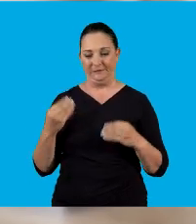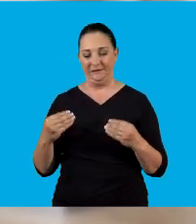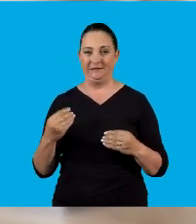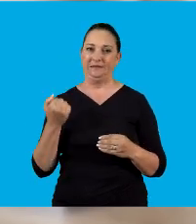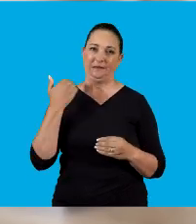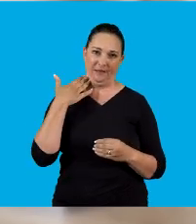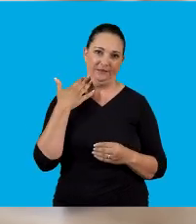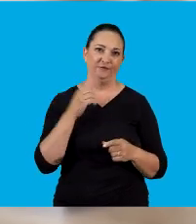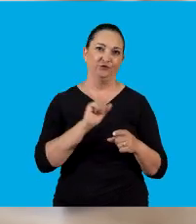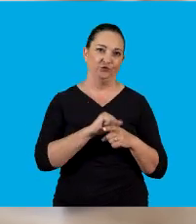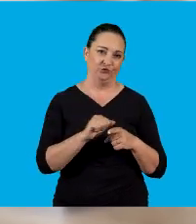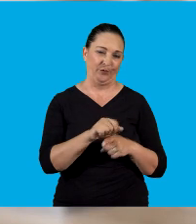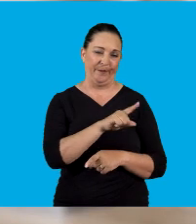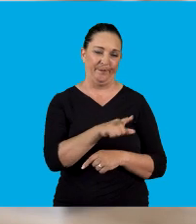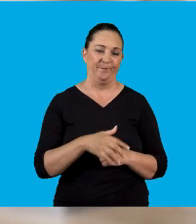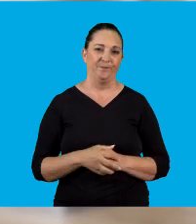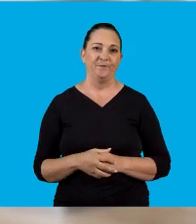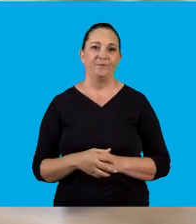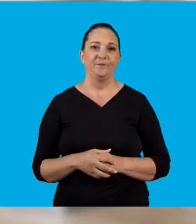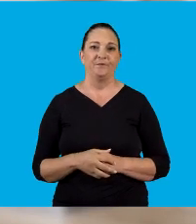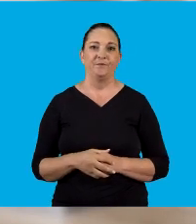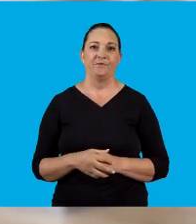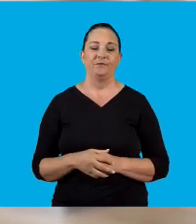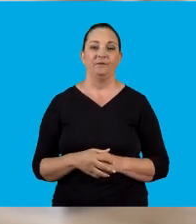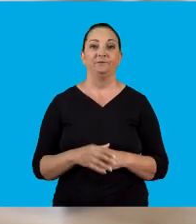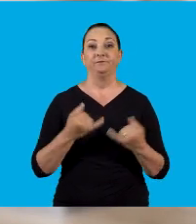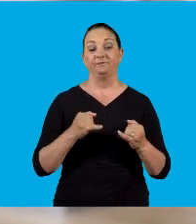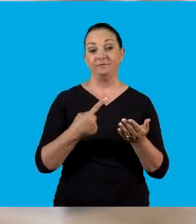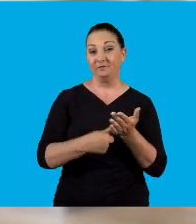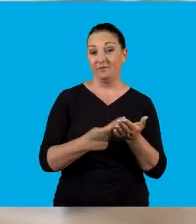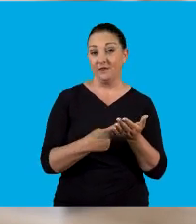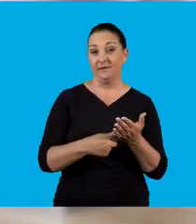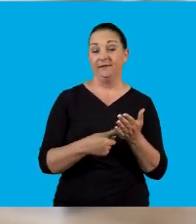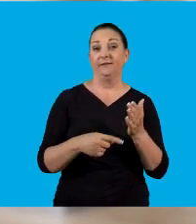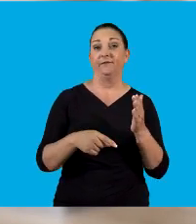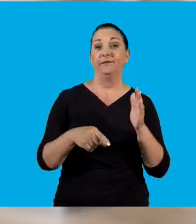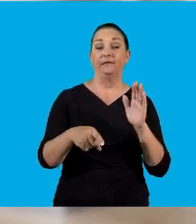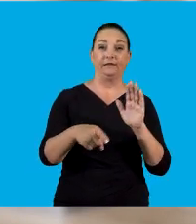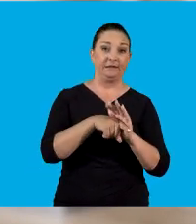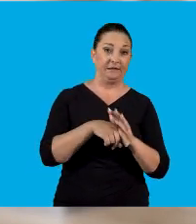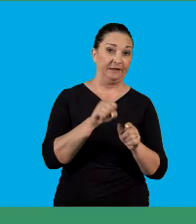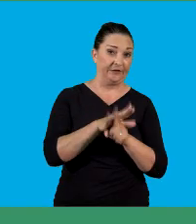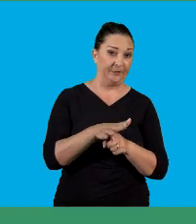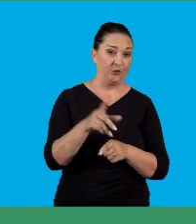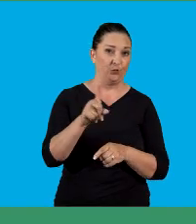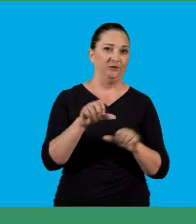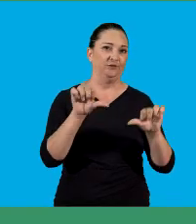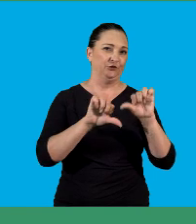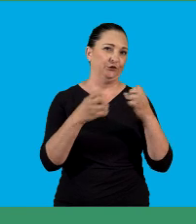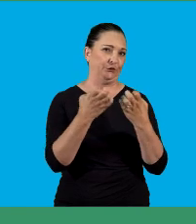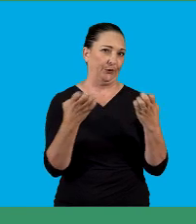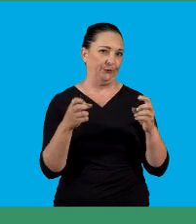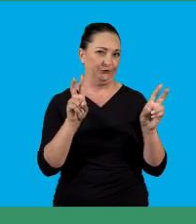employees. It becomes expensive. Now let's move on to the next question. We are still discussing the negative impact of